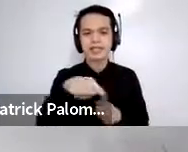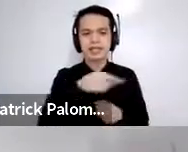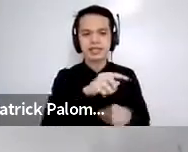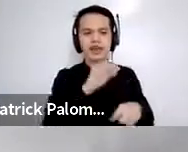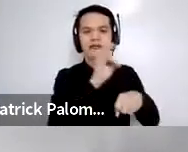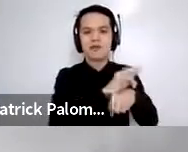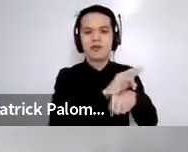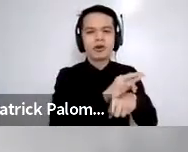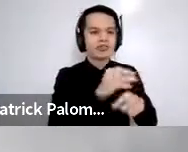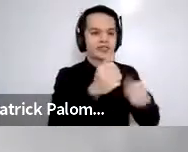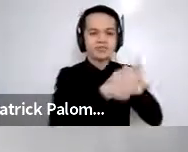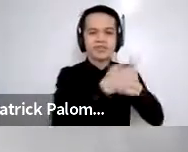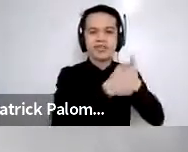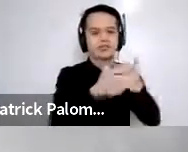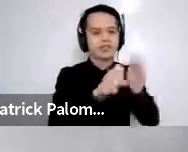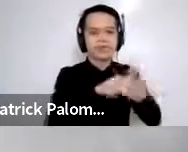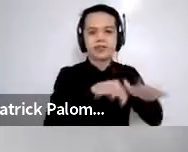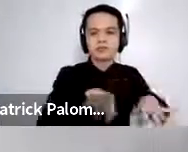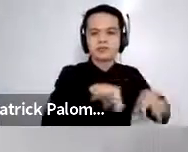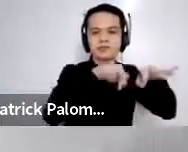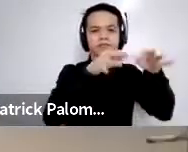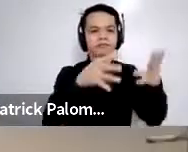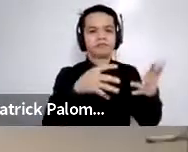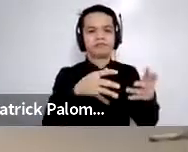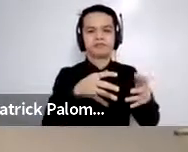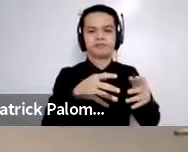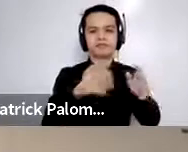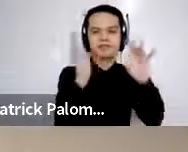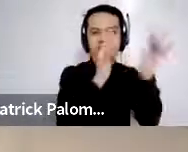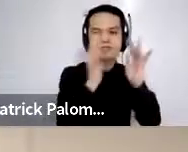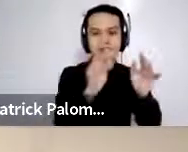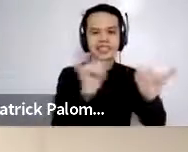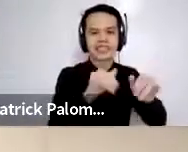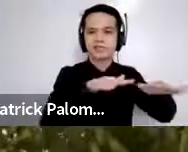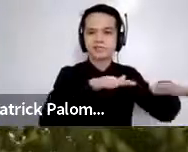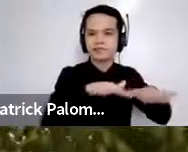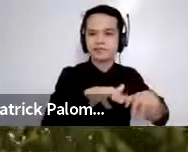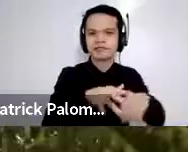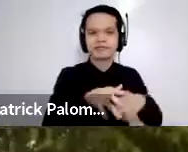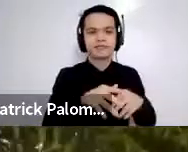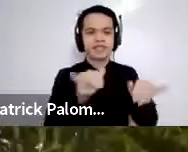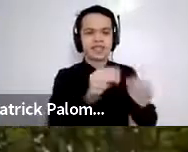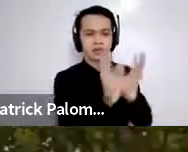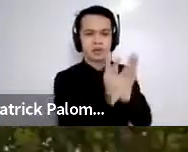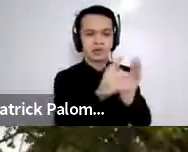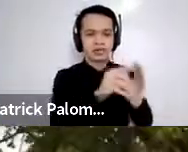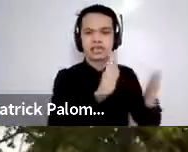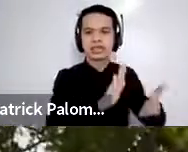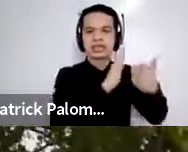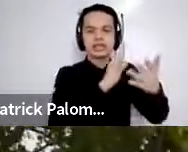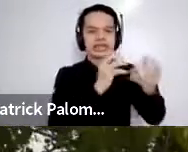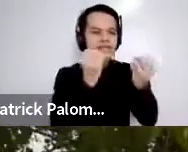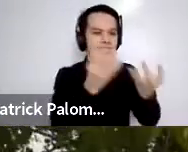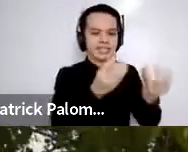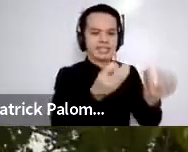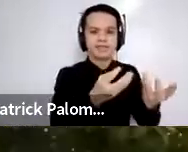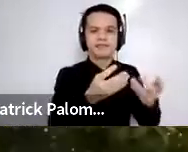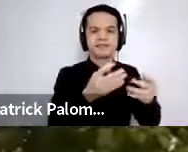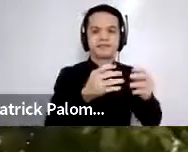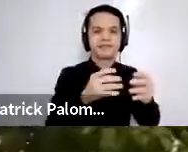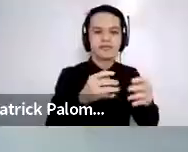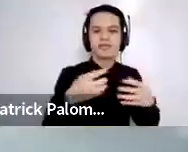flash floods, typhoons, and earthquakes. Communities also face wide-ranging impacts on their health and livelihoods with the loss of